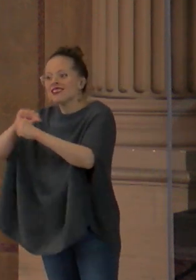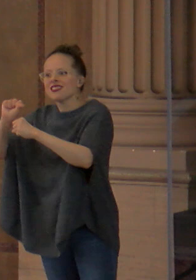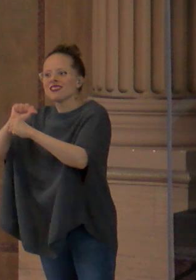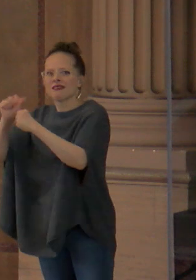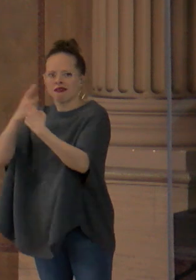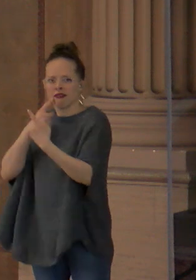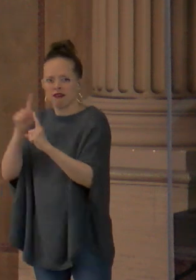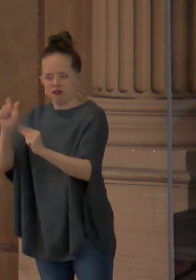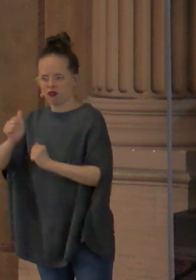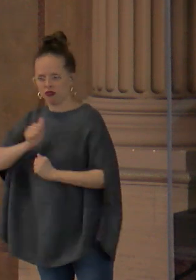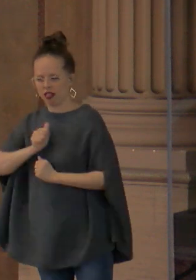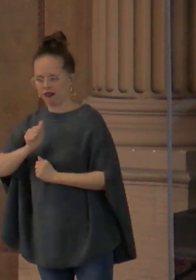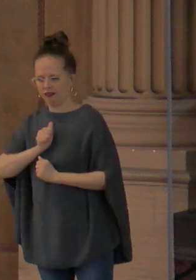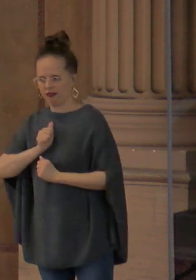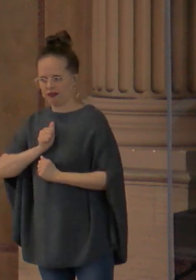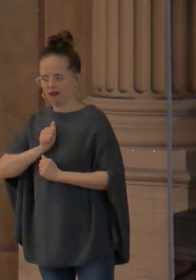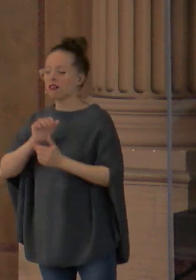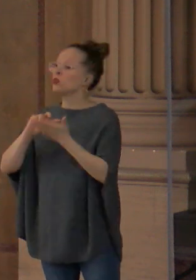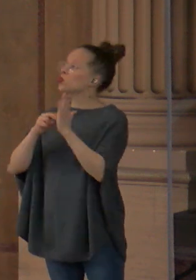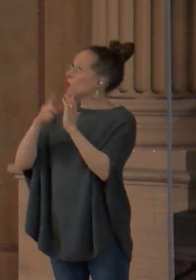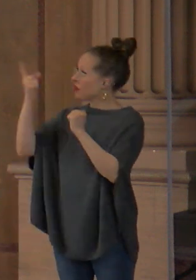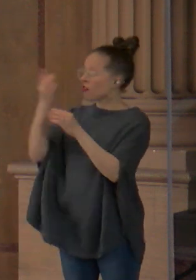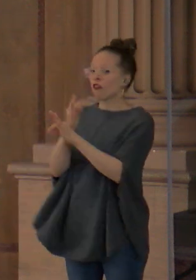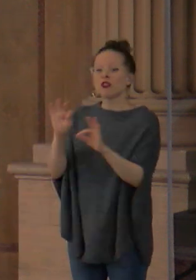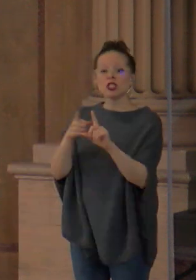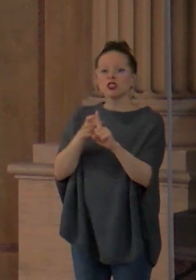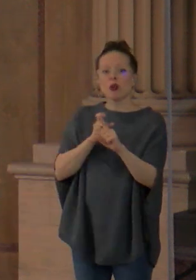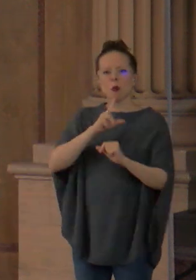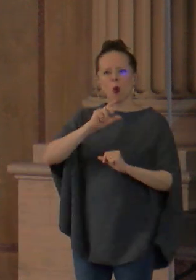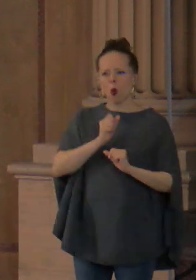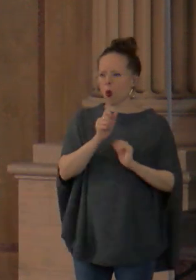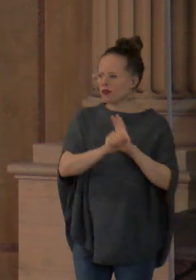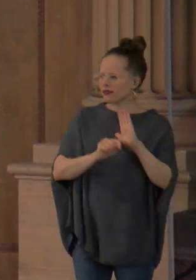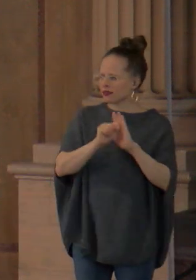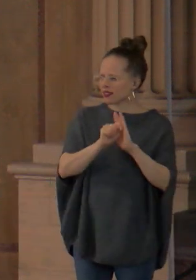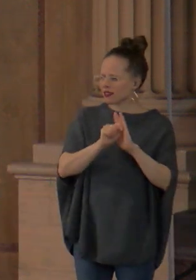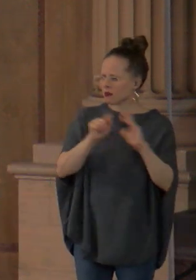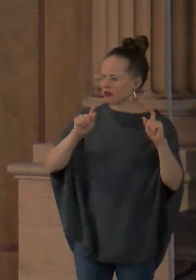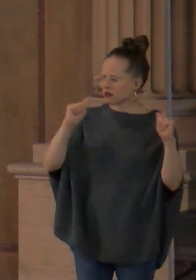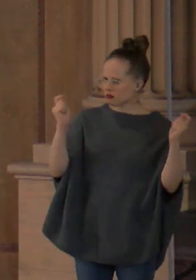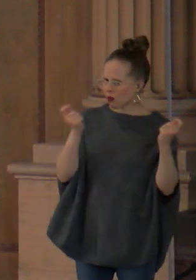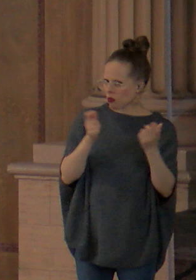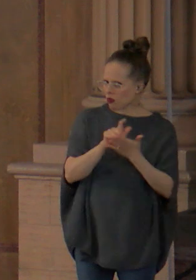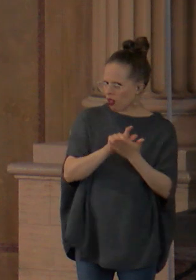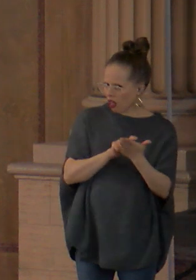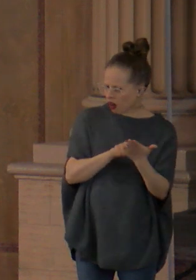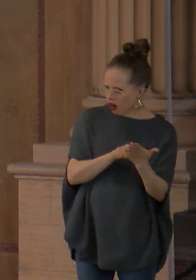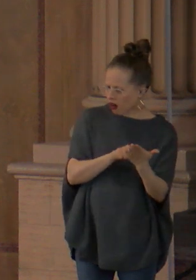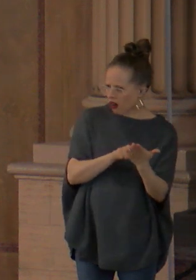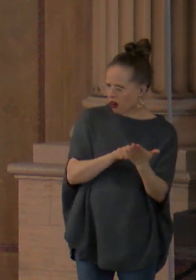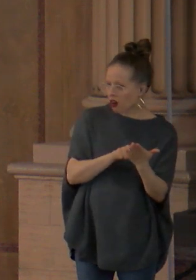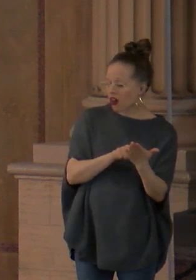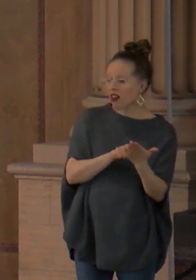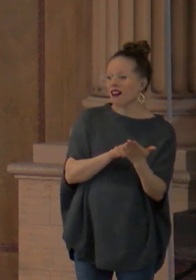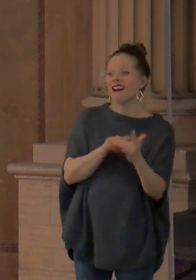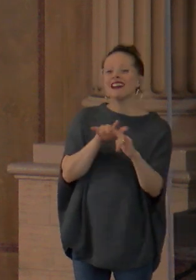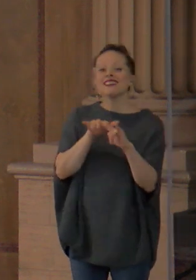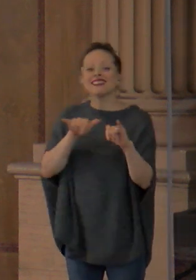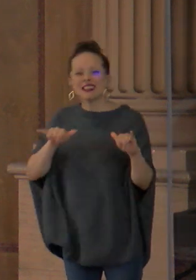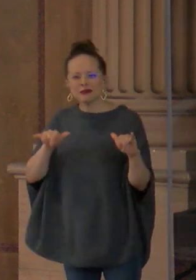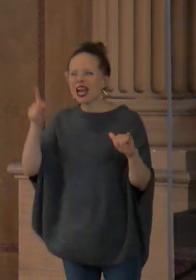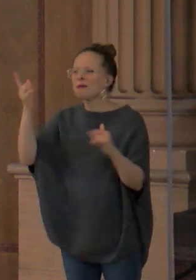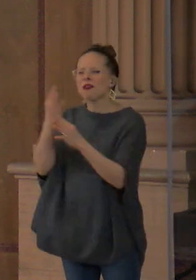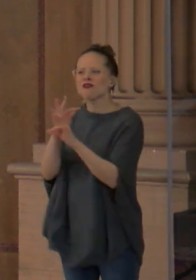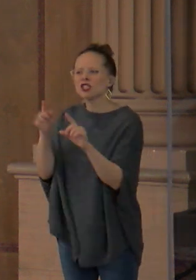both from the ceremonial law of the Old Testament, but then also he frees us from feeling like we earn our place with